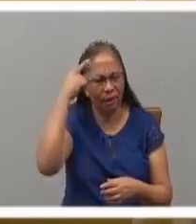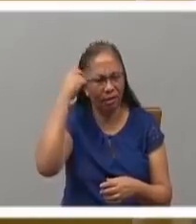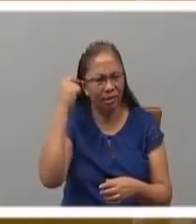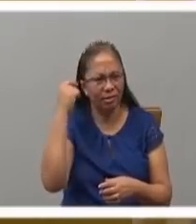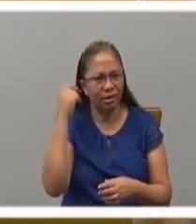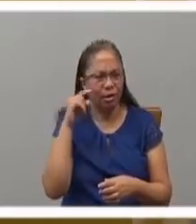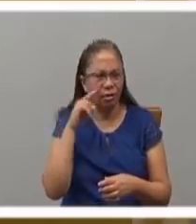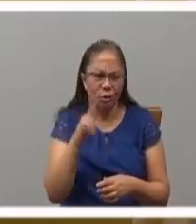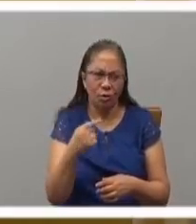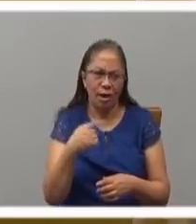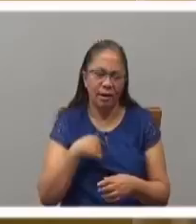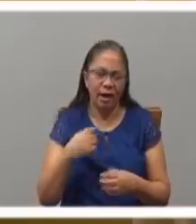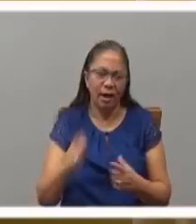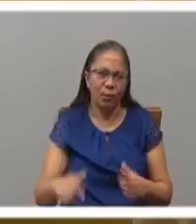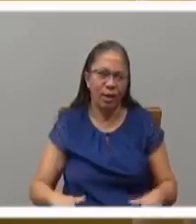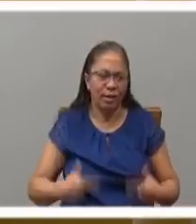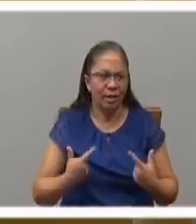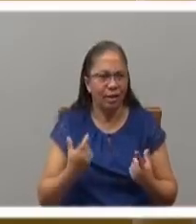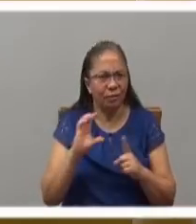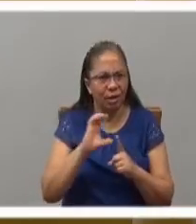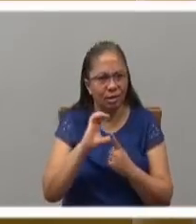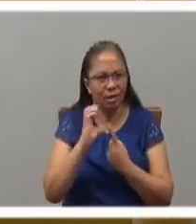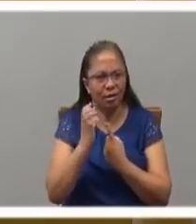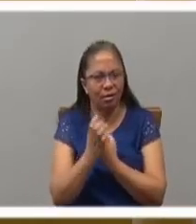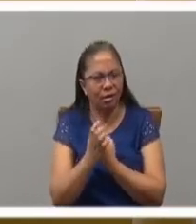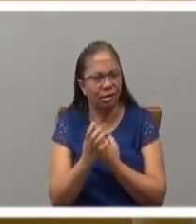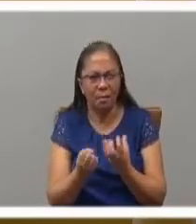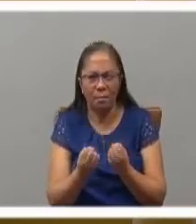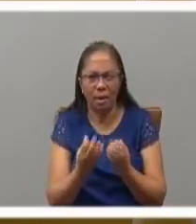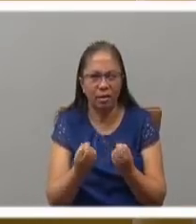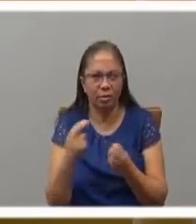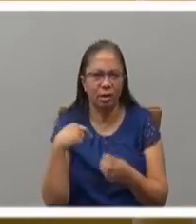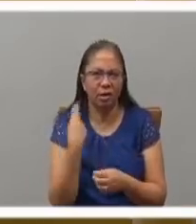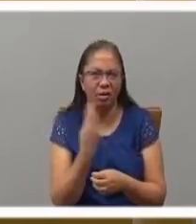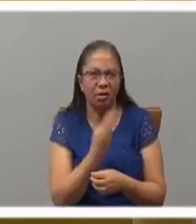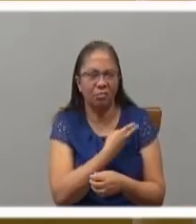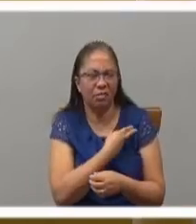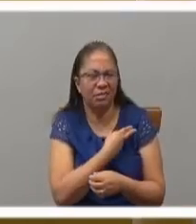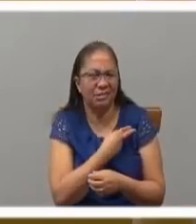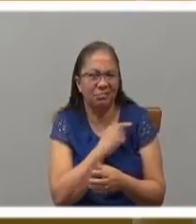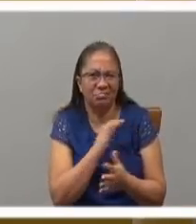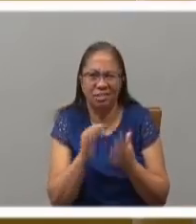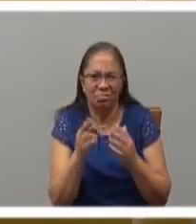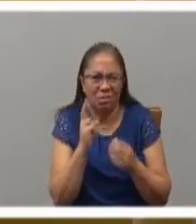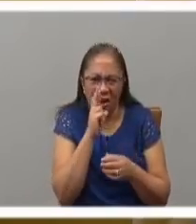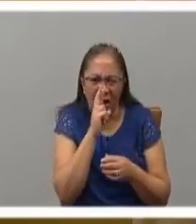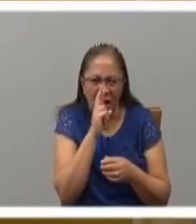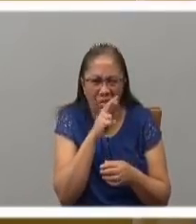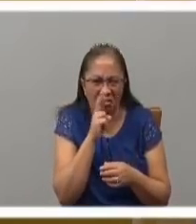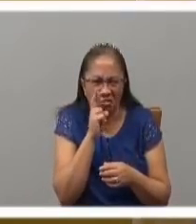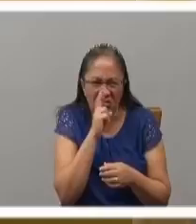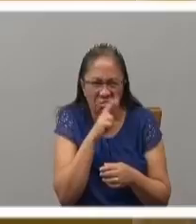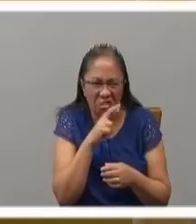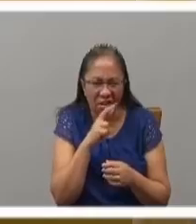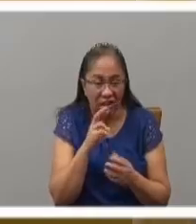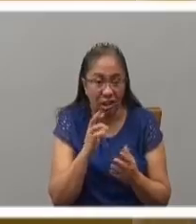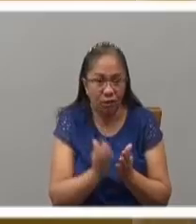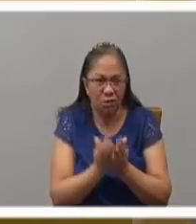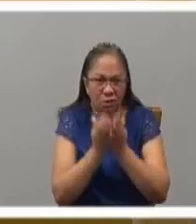I live in a culture in which many of us are like rats jumping off a sinking